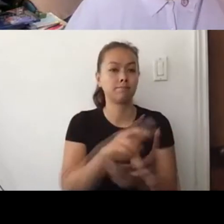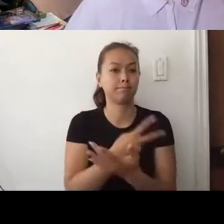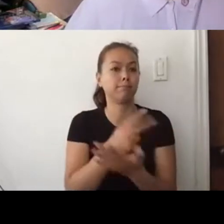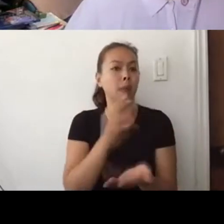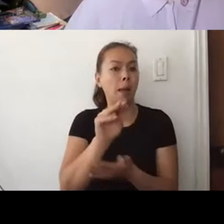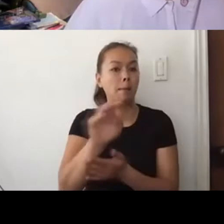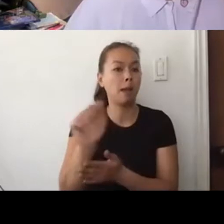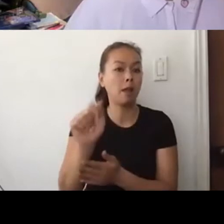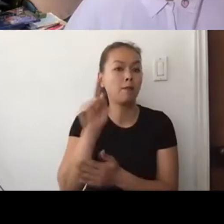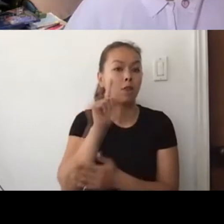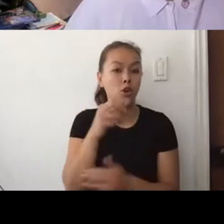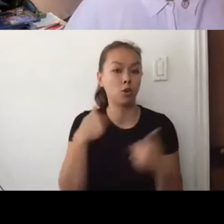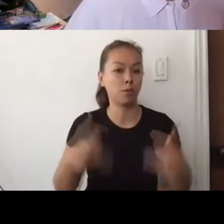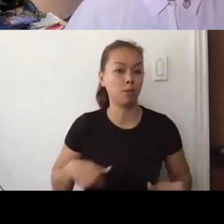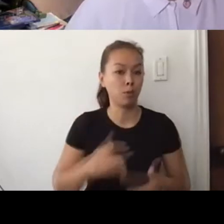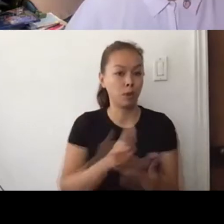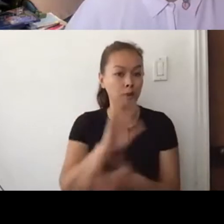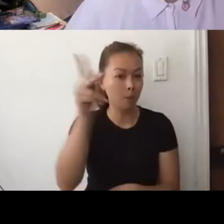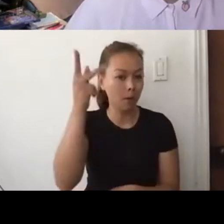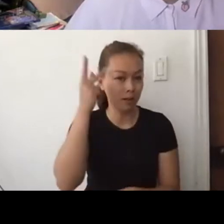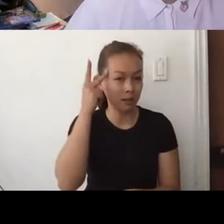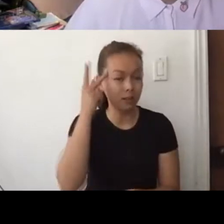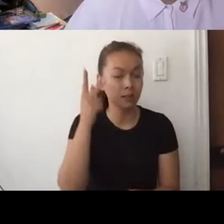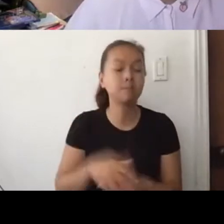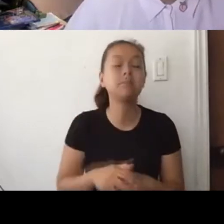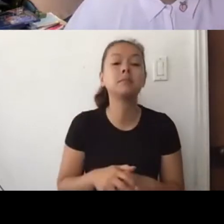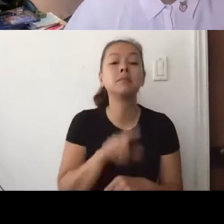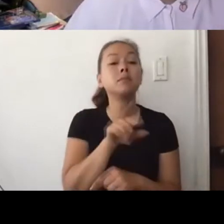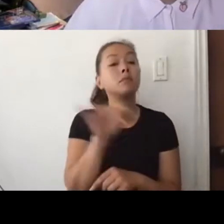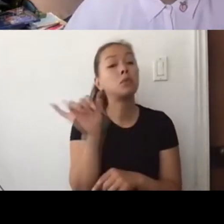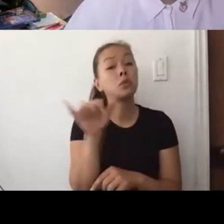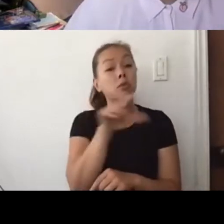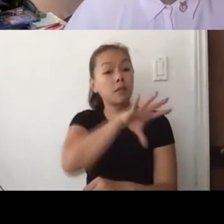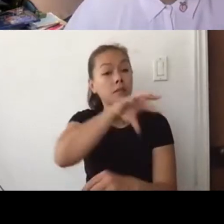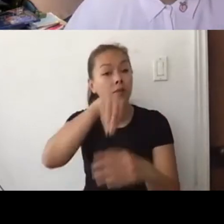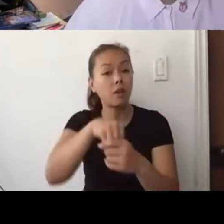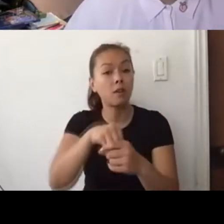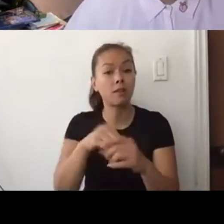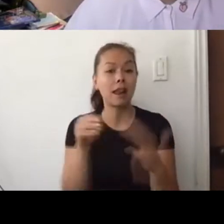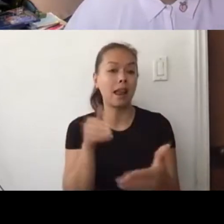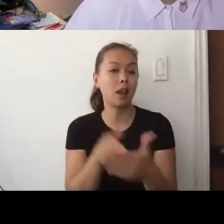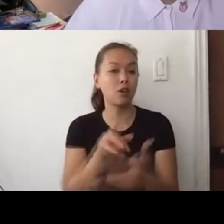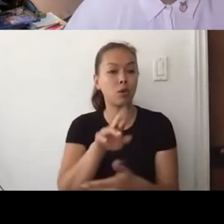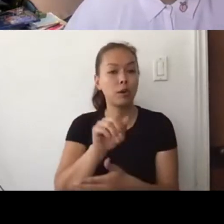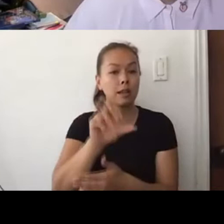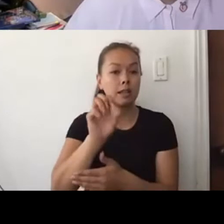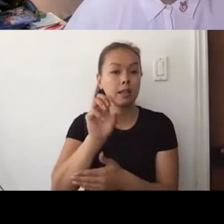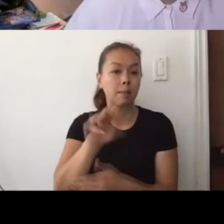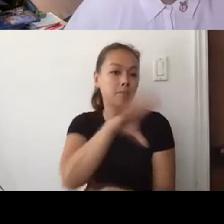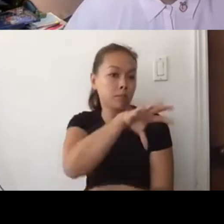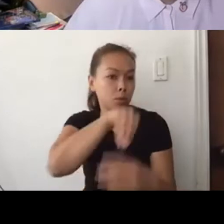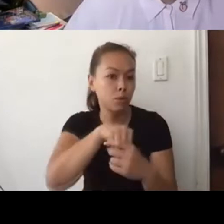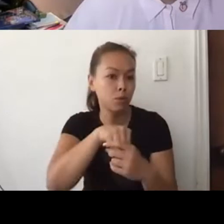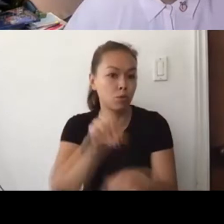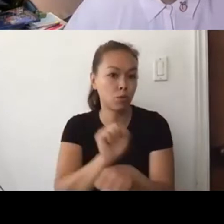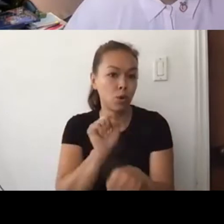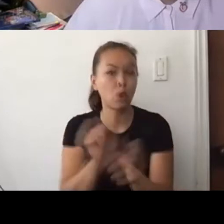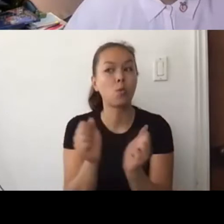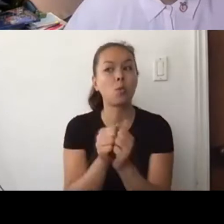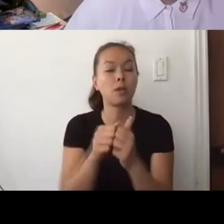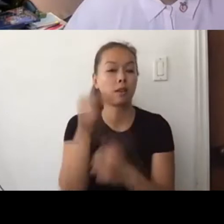and does anti-racism, diversity, and inclusion work with the Government of Canada. Over to you, Graham.